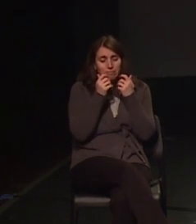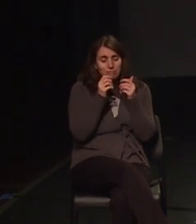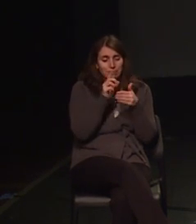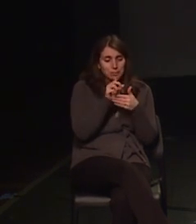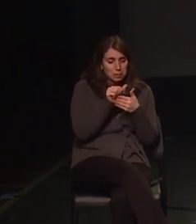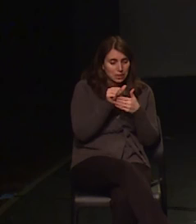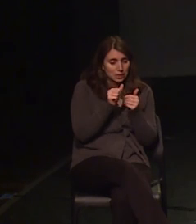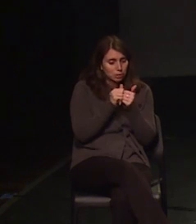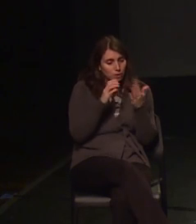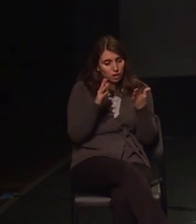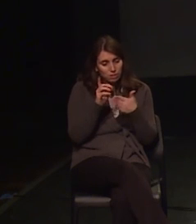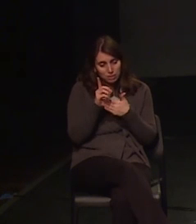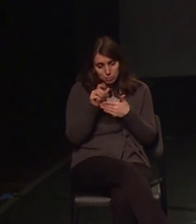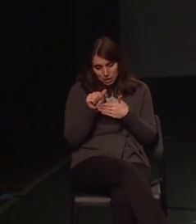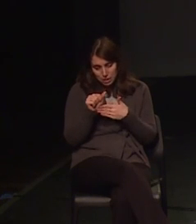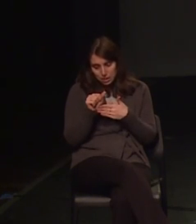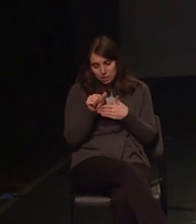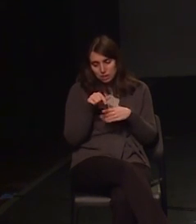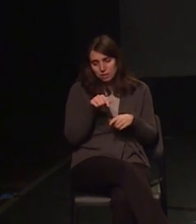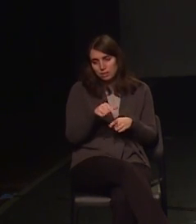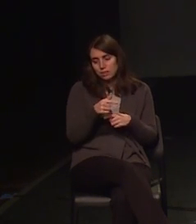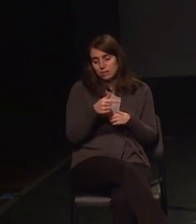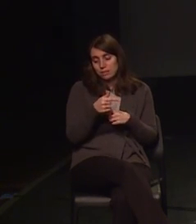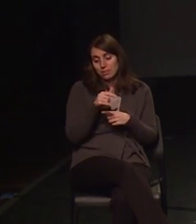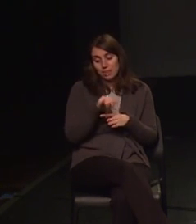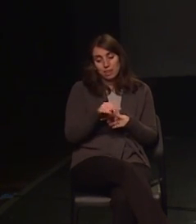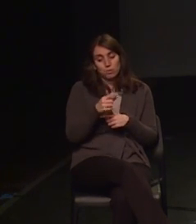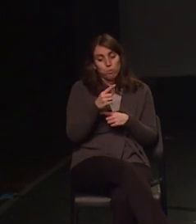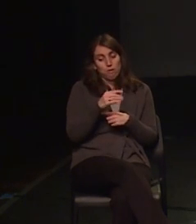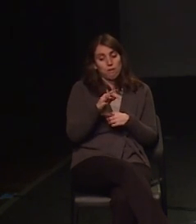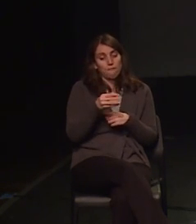disabilities, and they are one of the forefront of a few